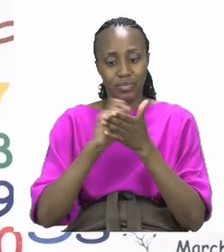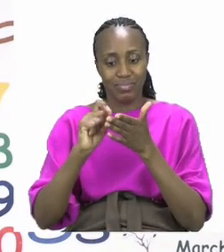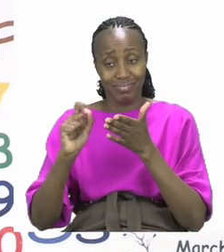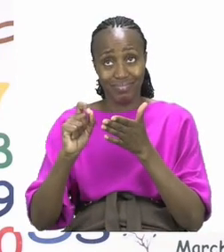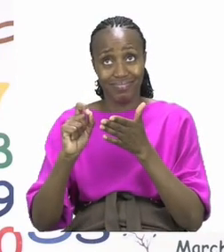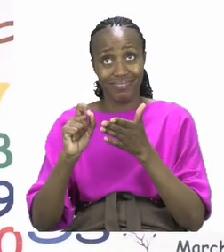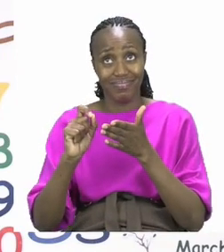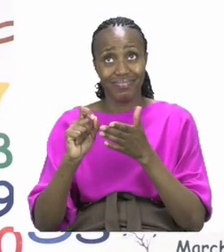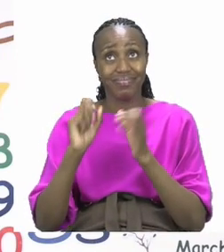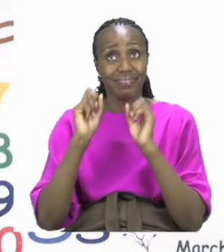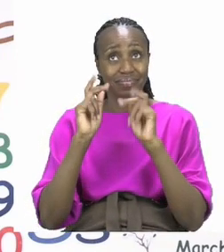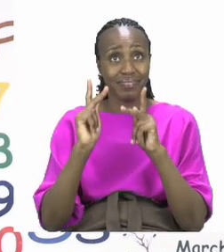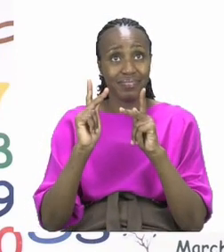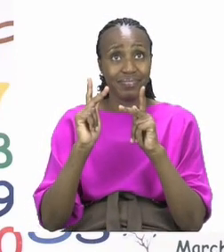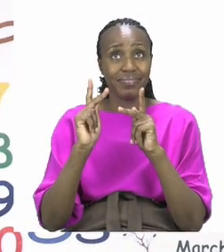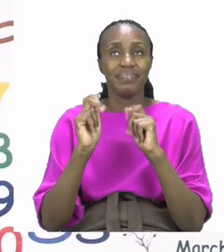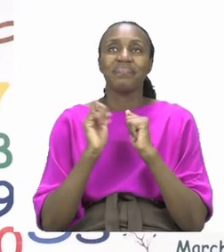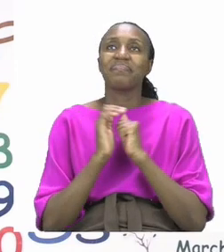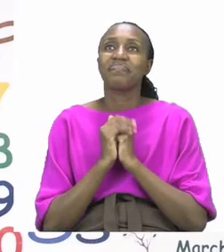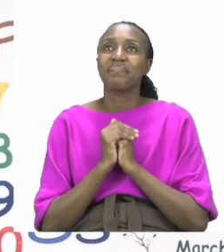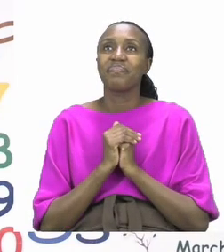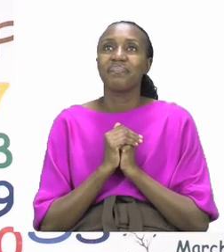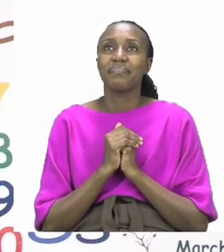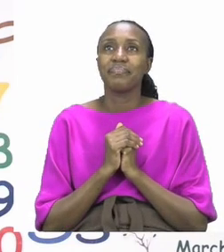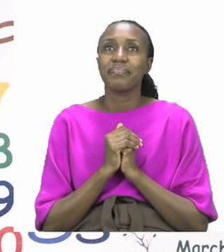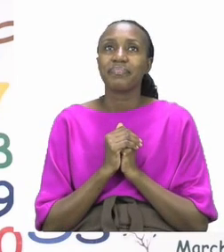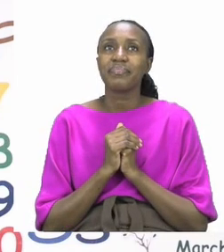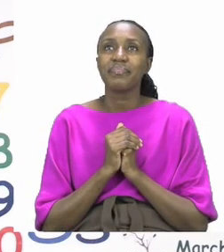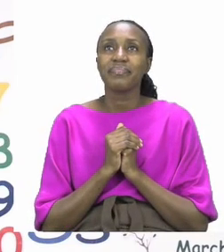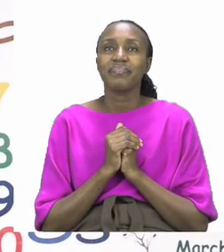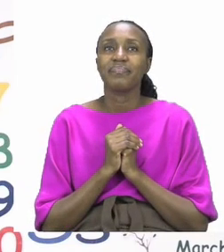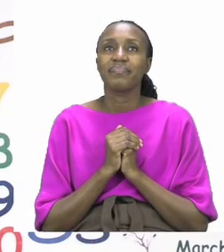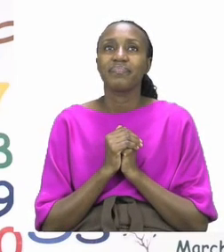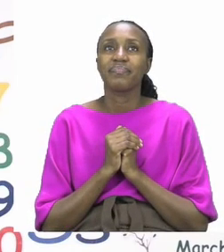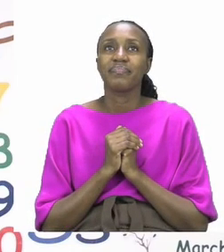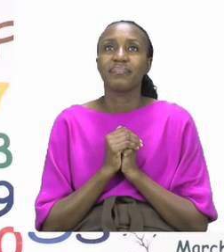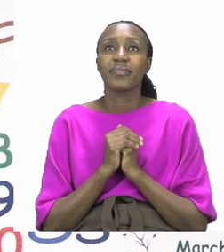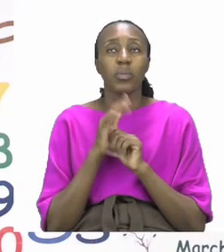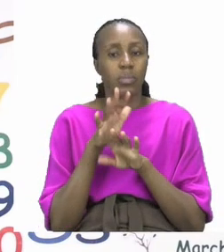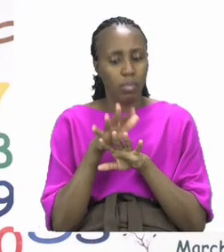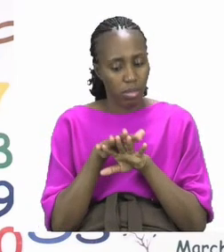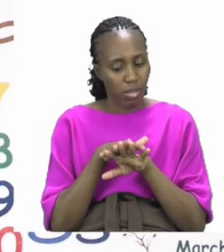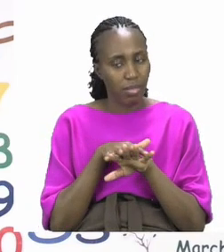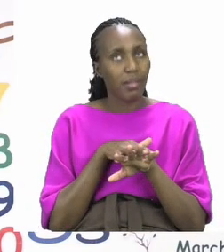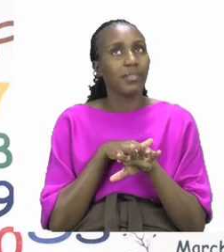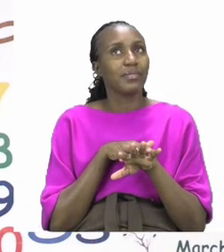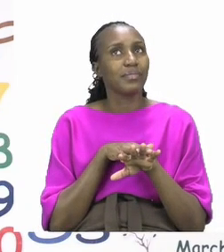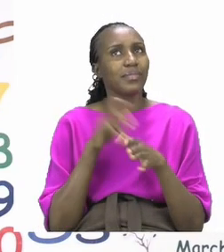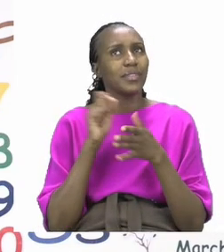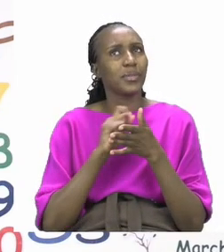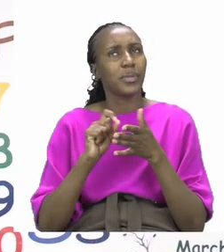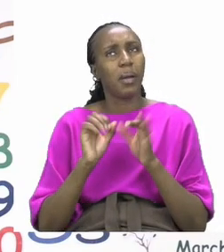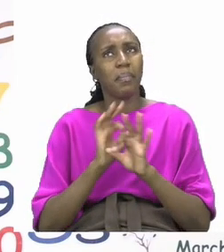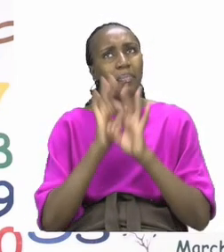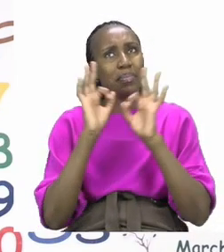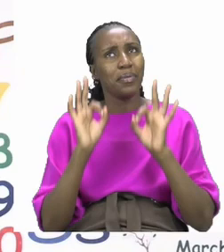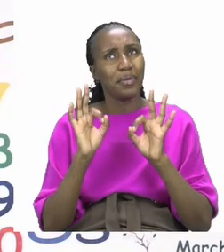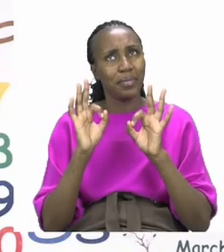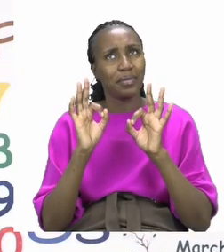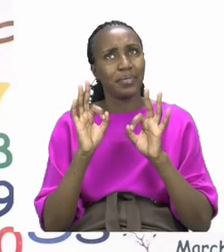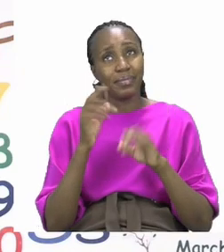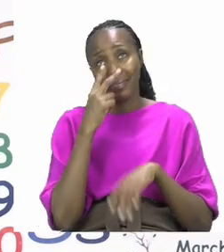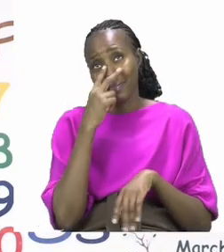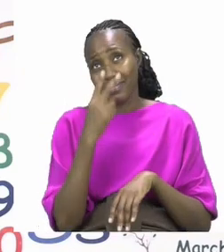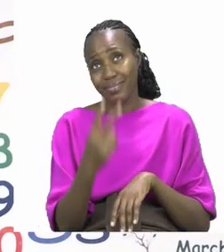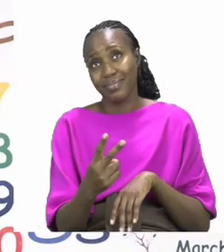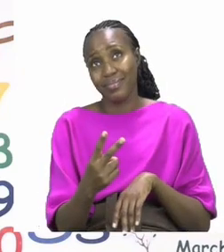words. Try to use these words as we go along during the week. Take your time, don't rush. I'll see you when you're done